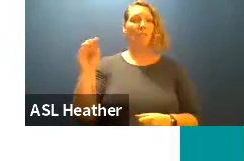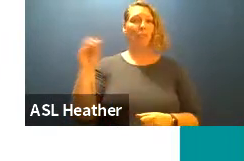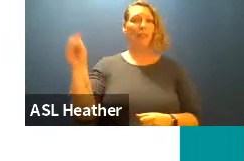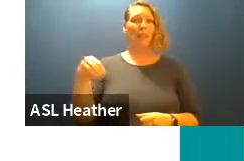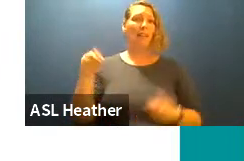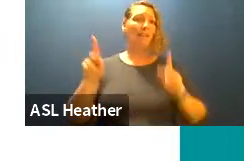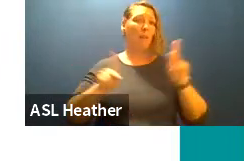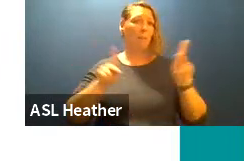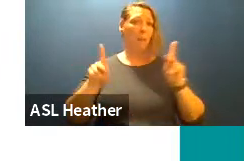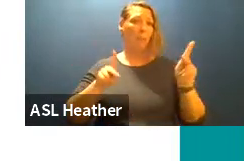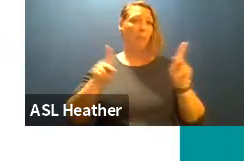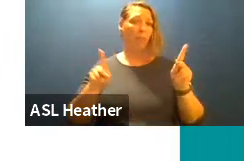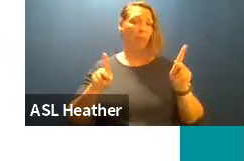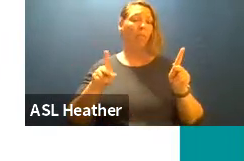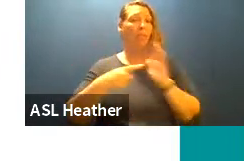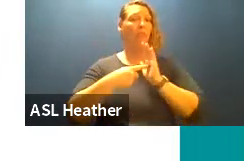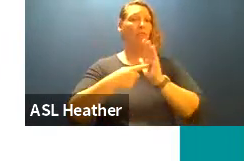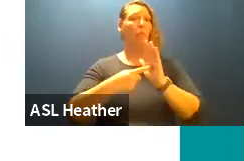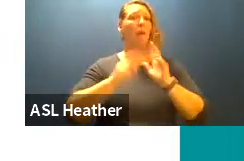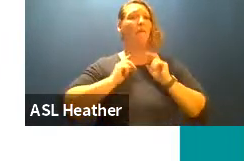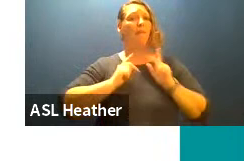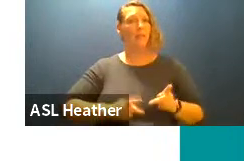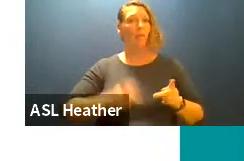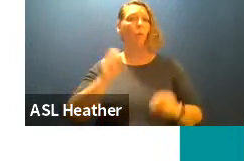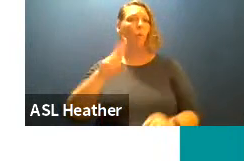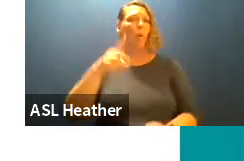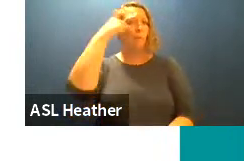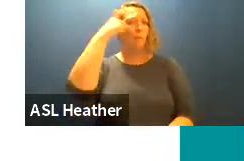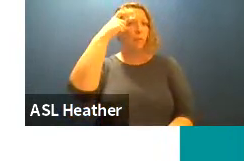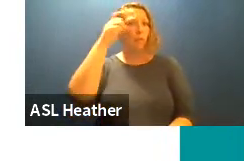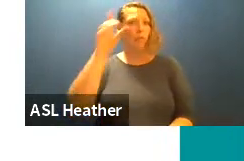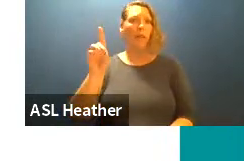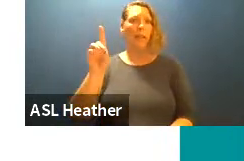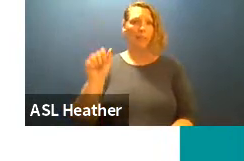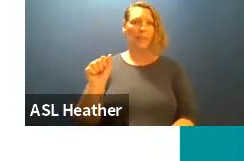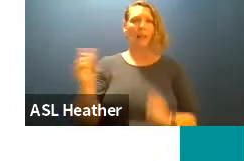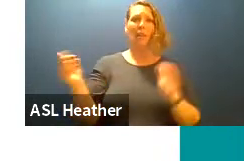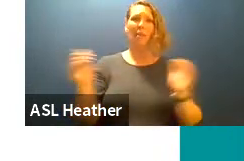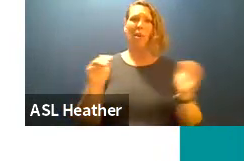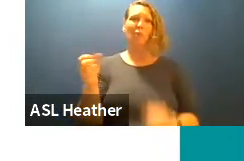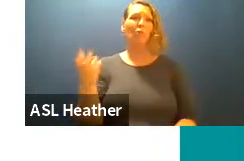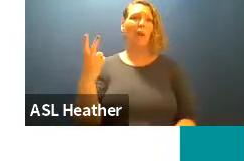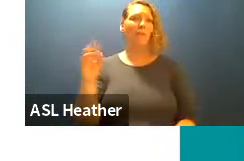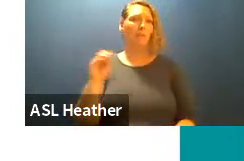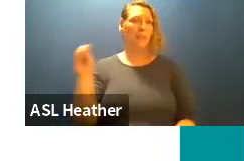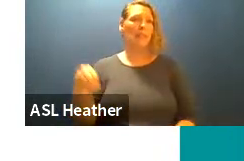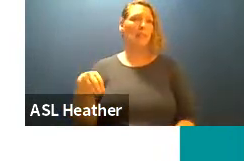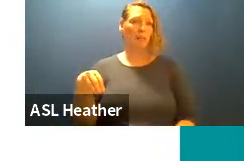people indicated that they have a physical or mental disability, compared to 12% in the region.